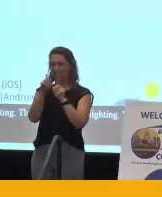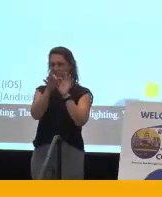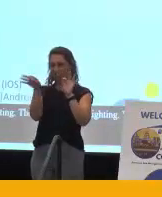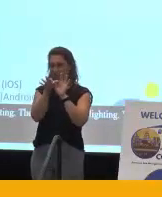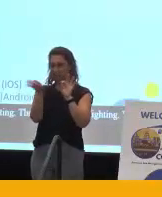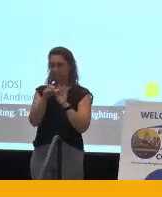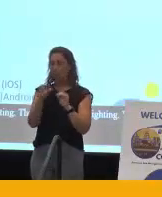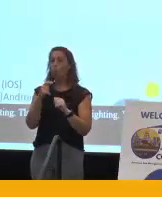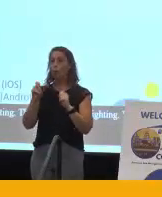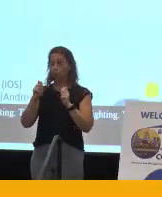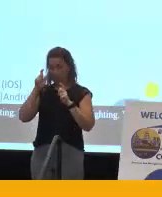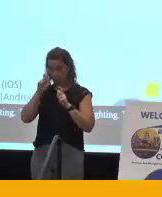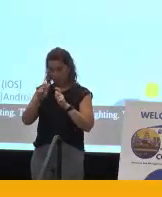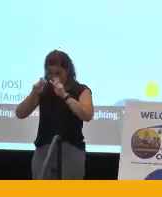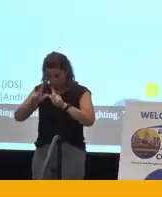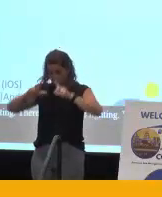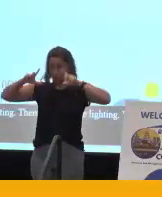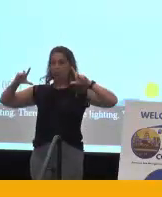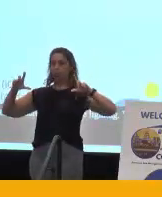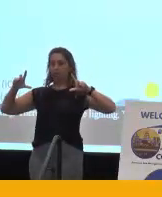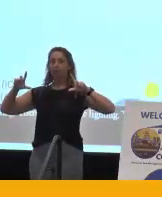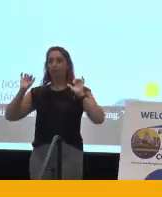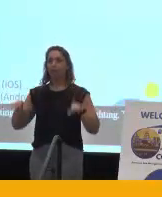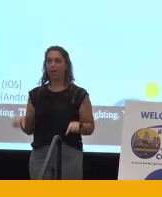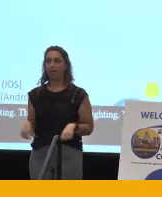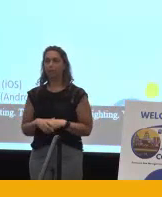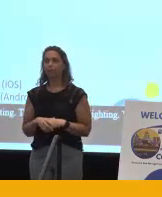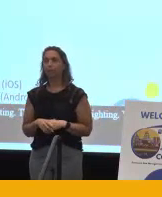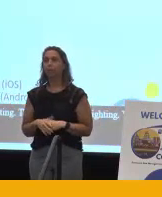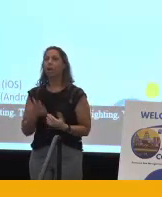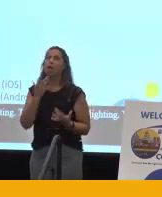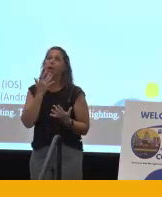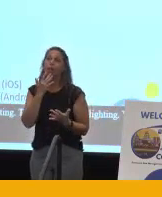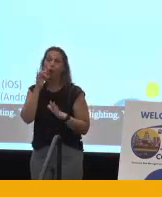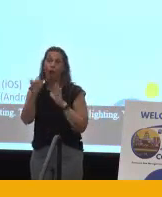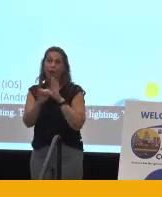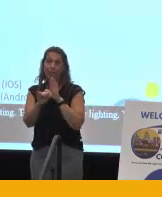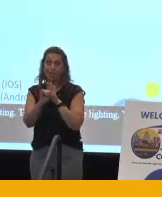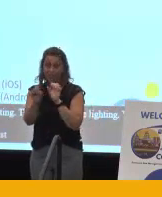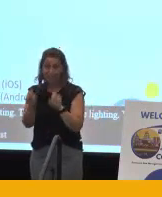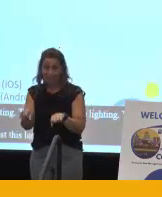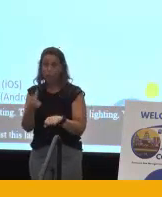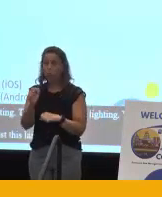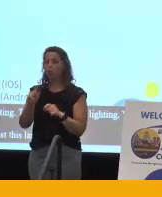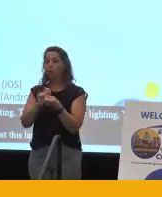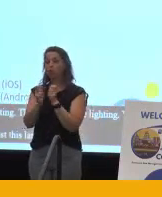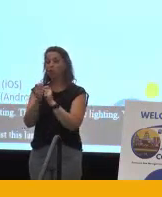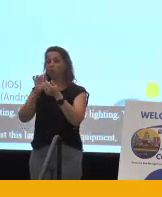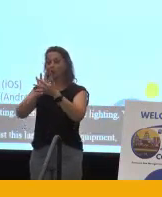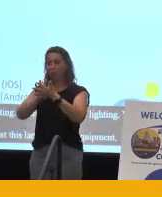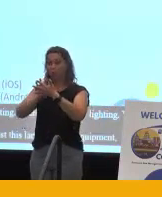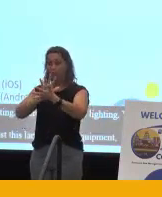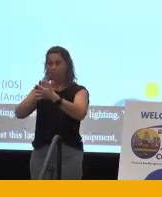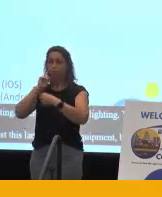large, piece of equipment, but portable. You can have color identifiers, or you can change your contrast for somebody who